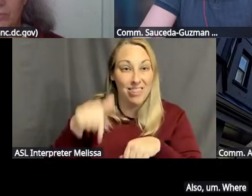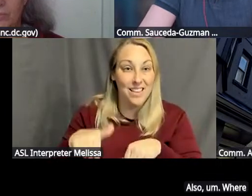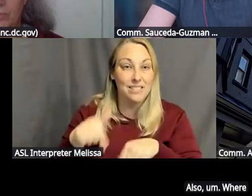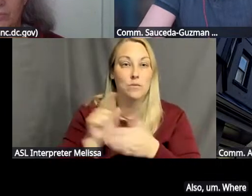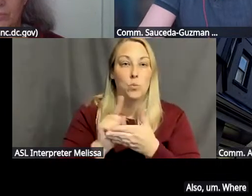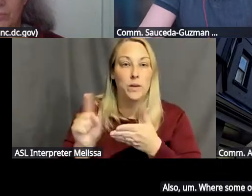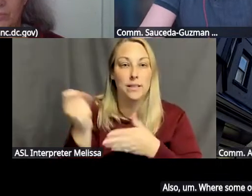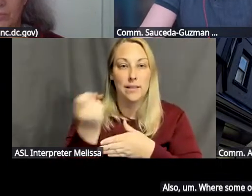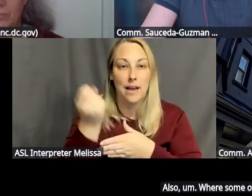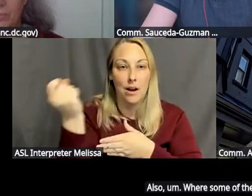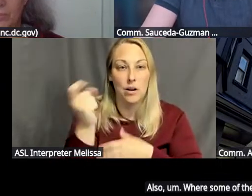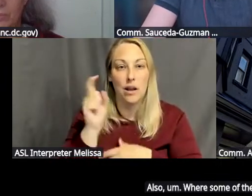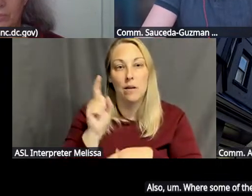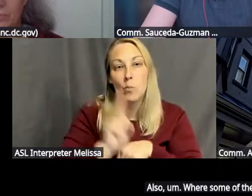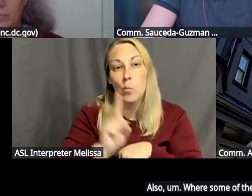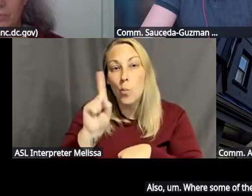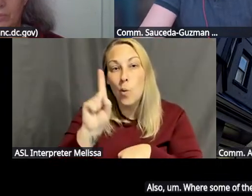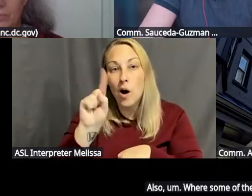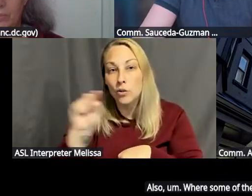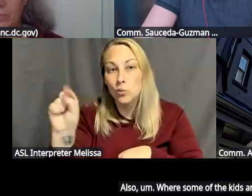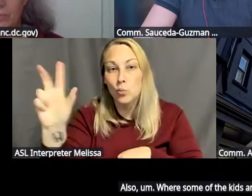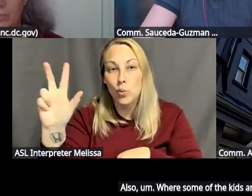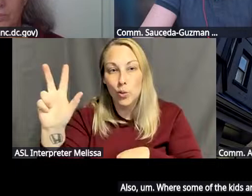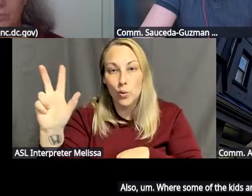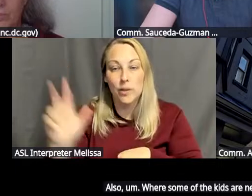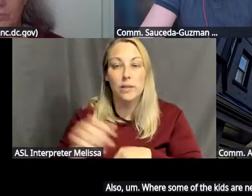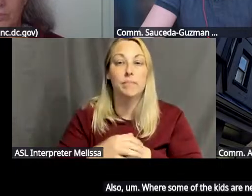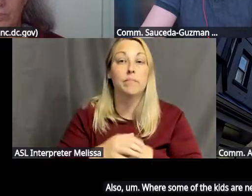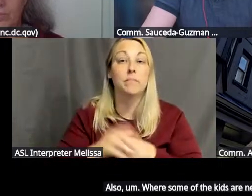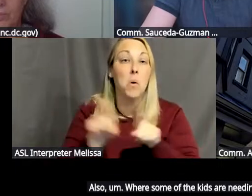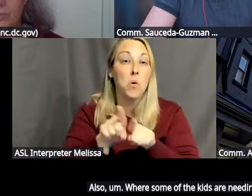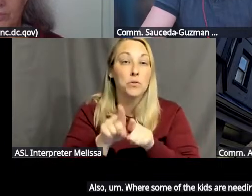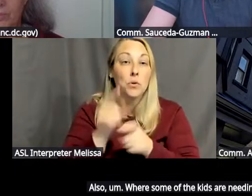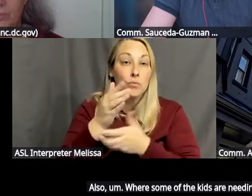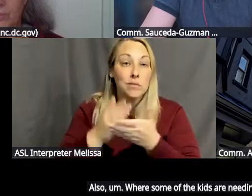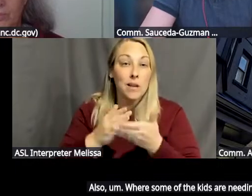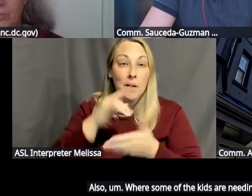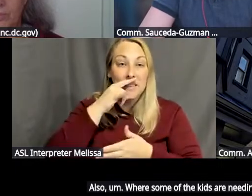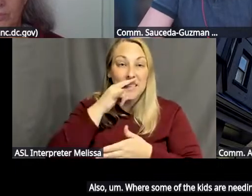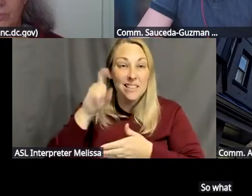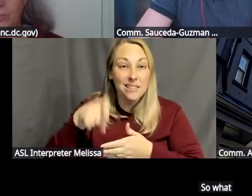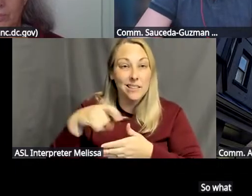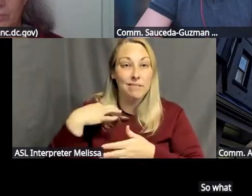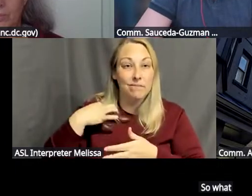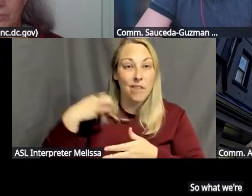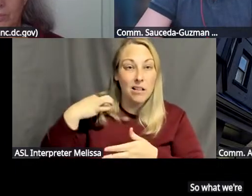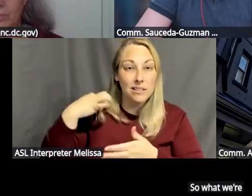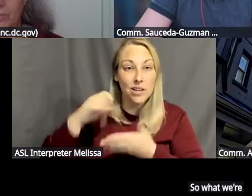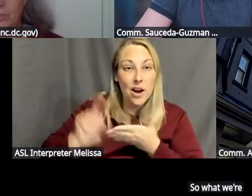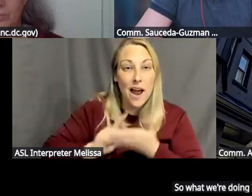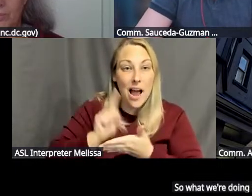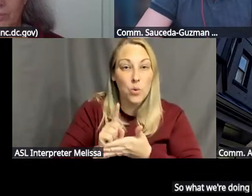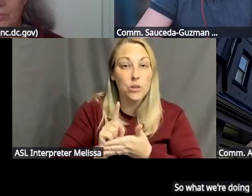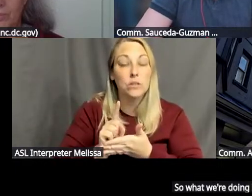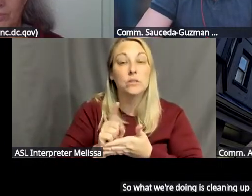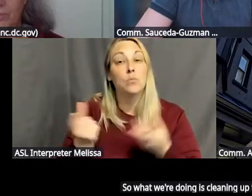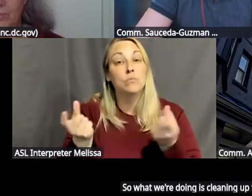are needing some volunteer hours. So what we're doing is cleaning up the community.